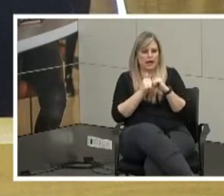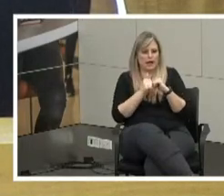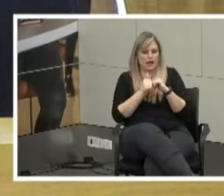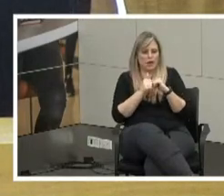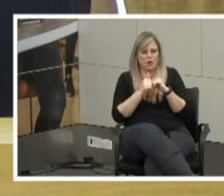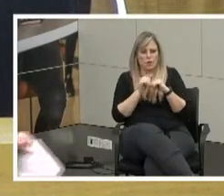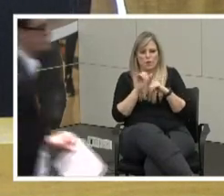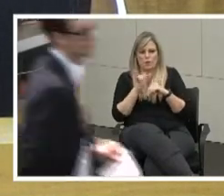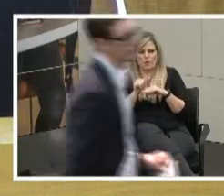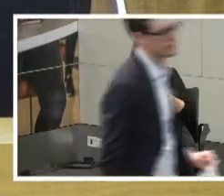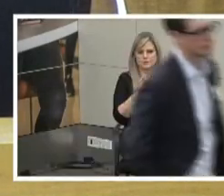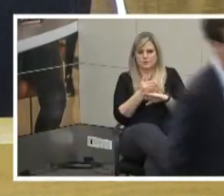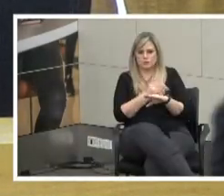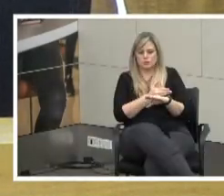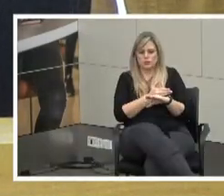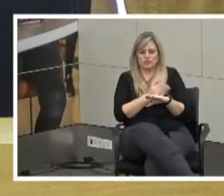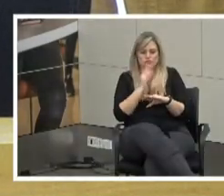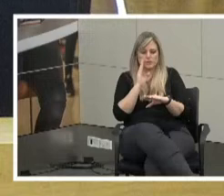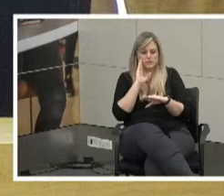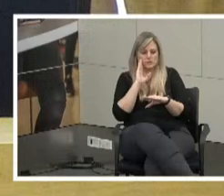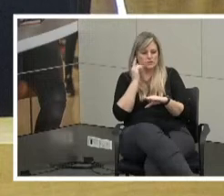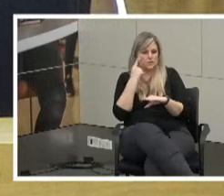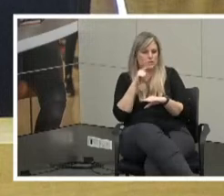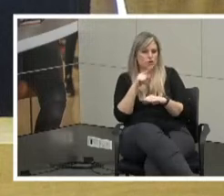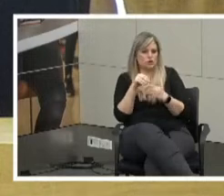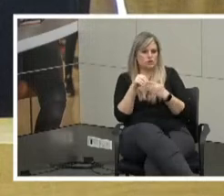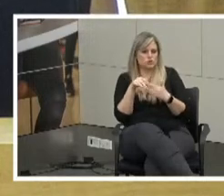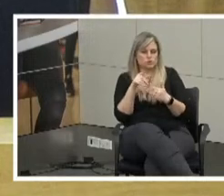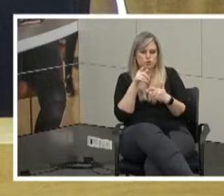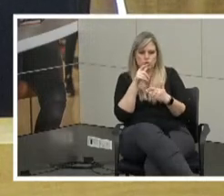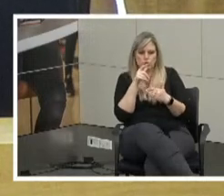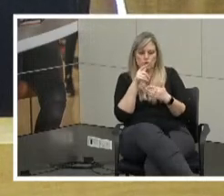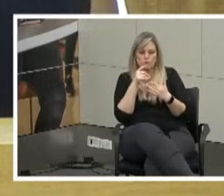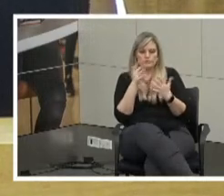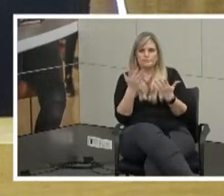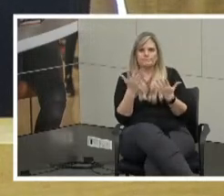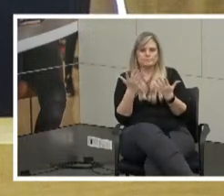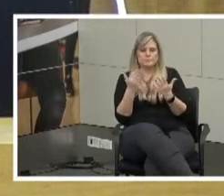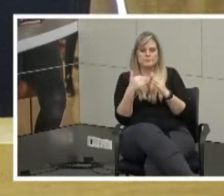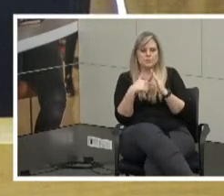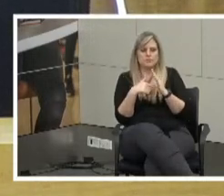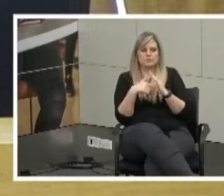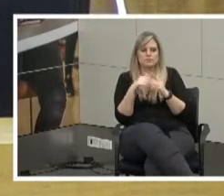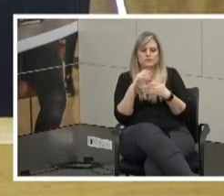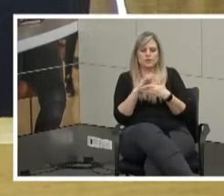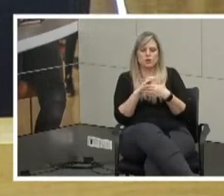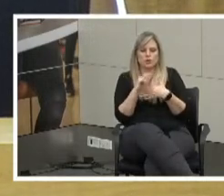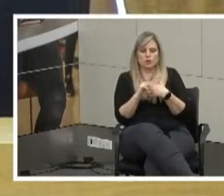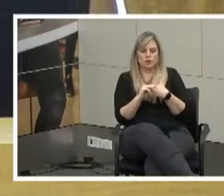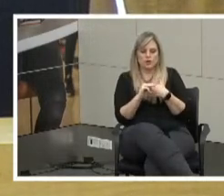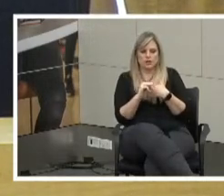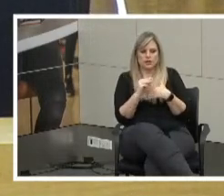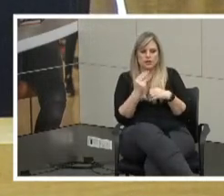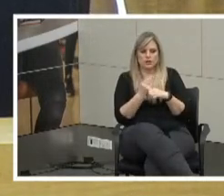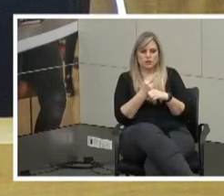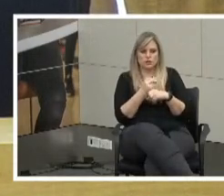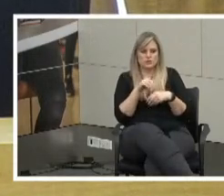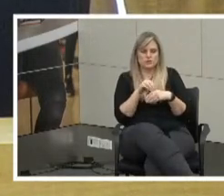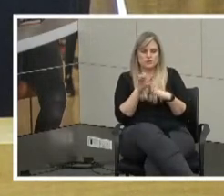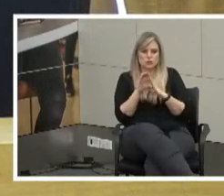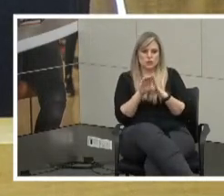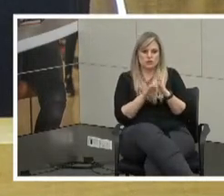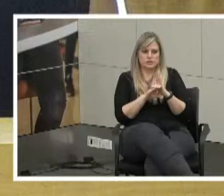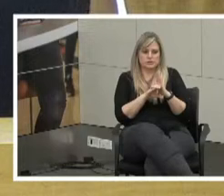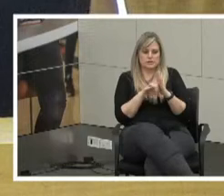improvement for our students over what they're currently utiliz like is there a curriculum that's currently being utilized in those courses that